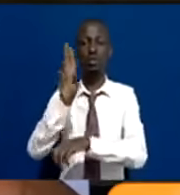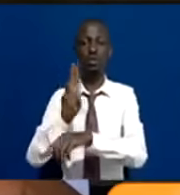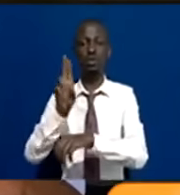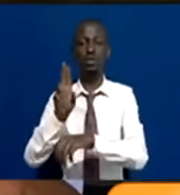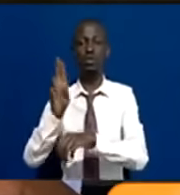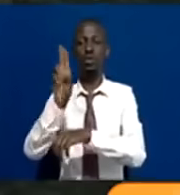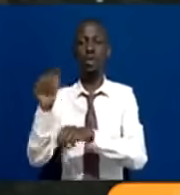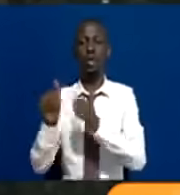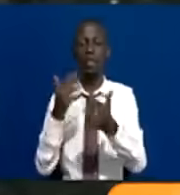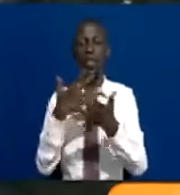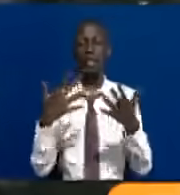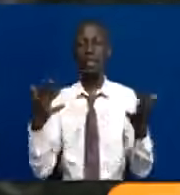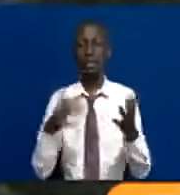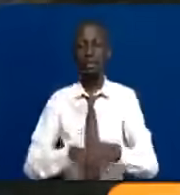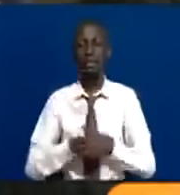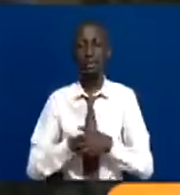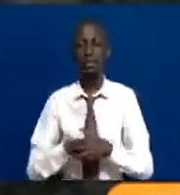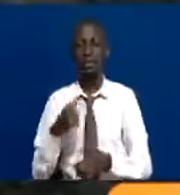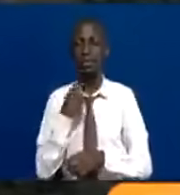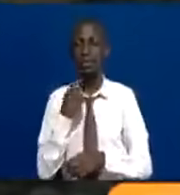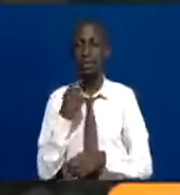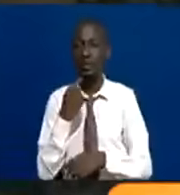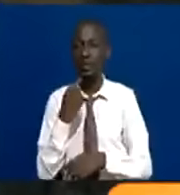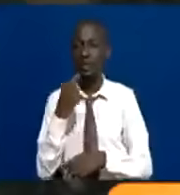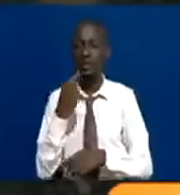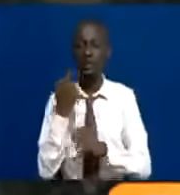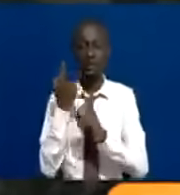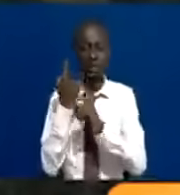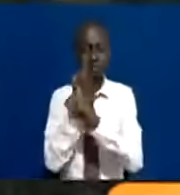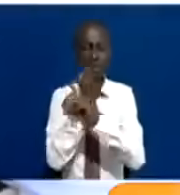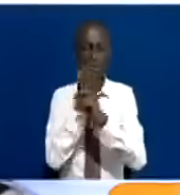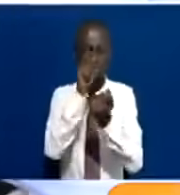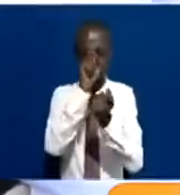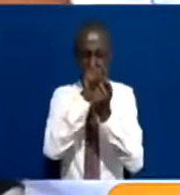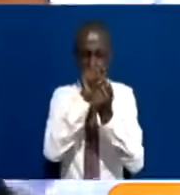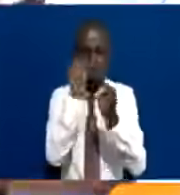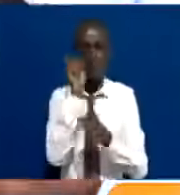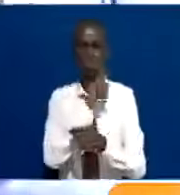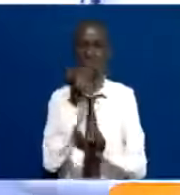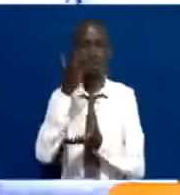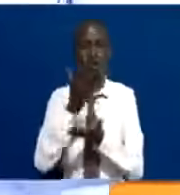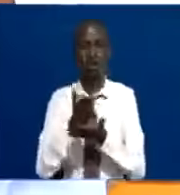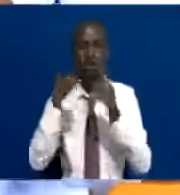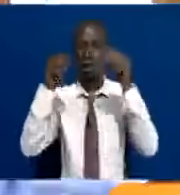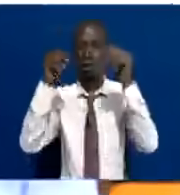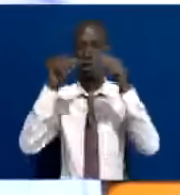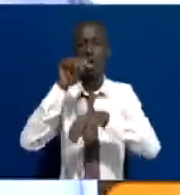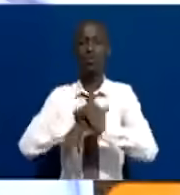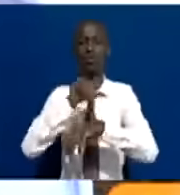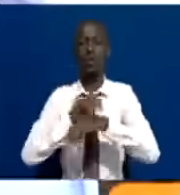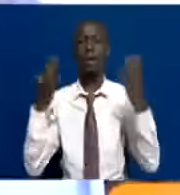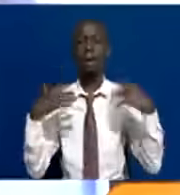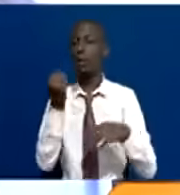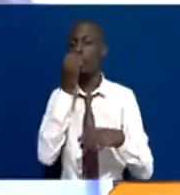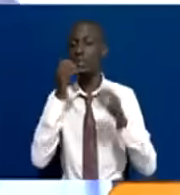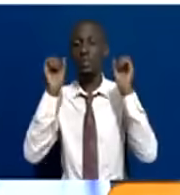other expenses. The innovators say they have done multiple tests to confirm that the flour is fit for human consumption.